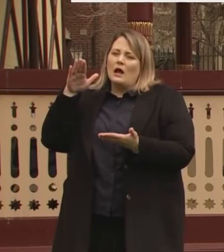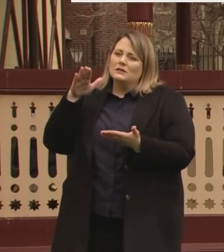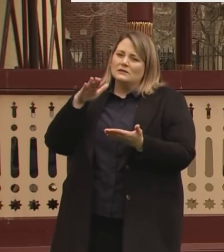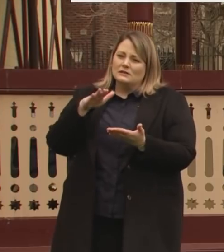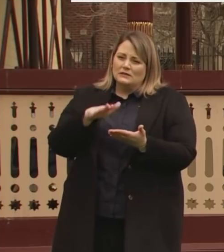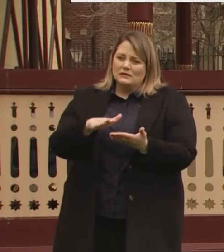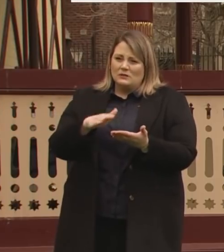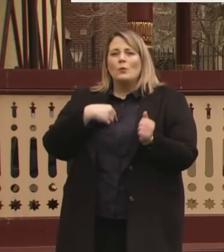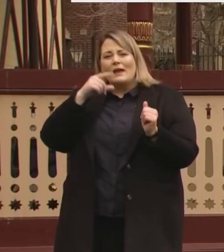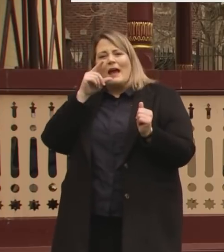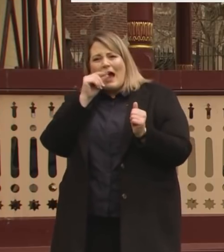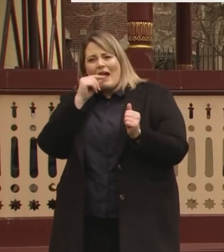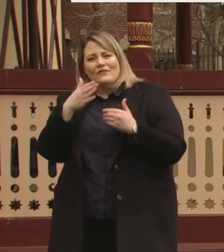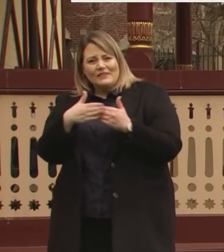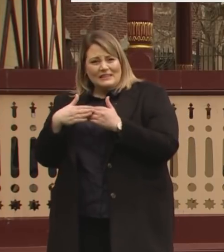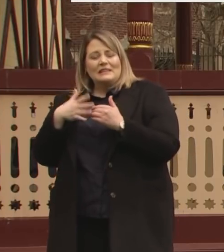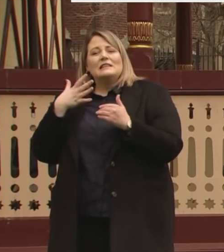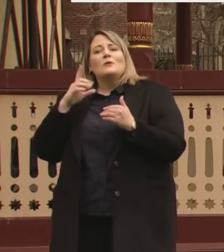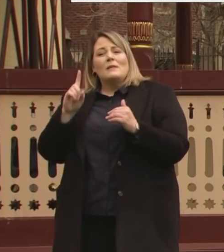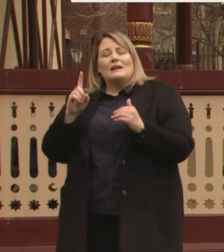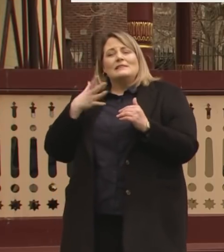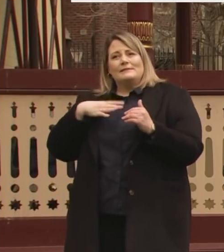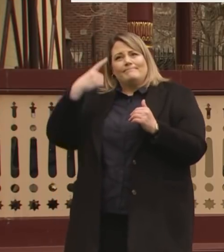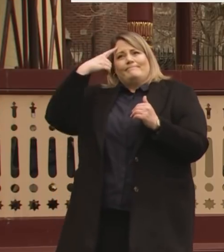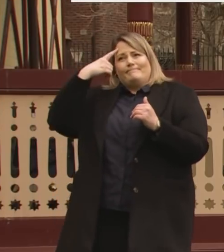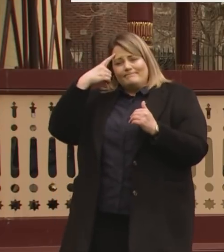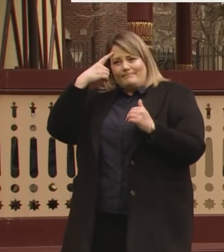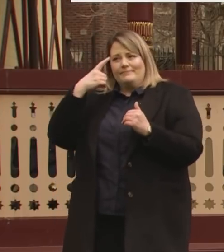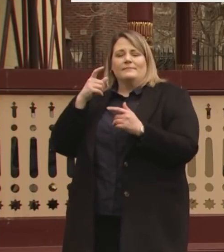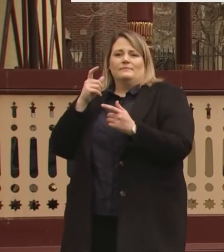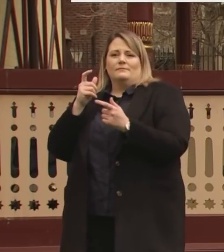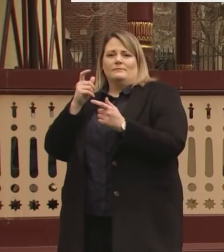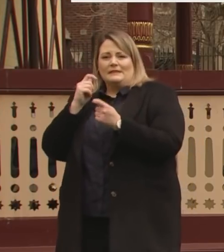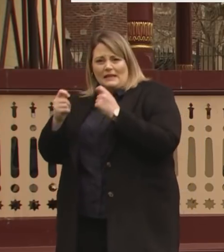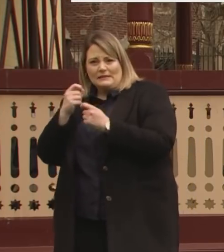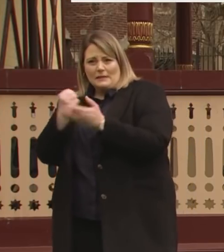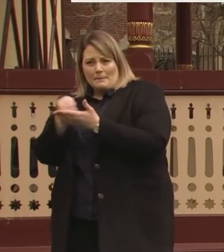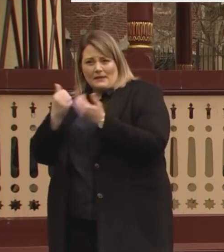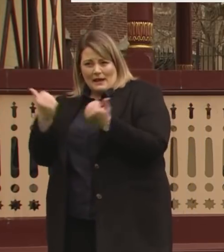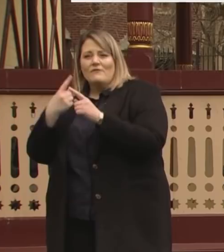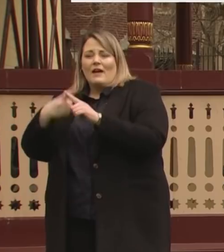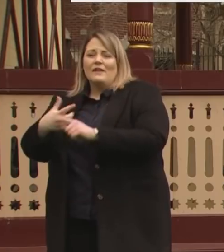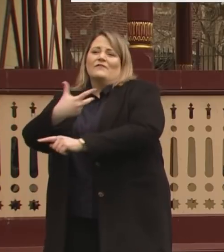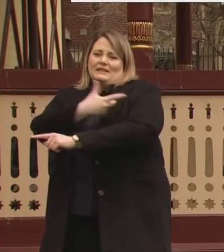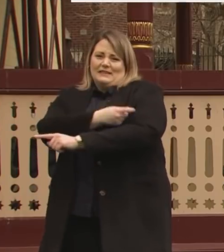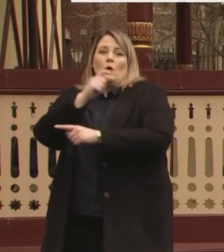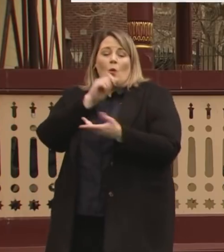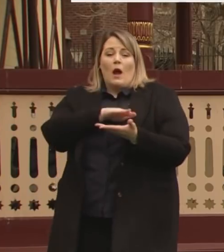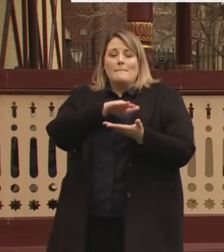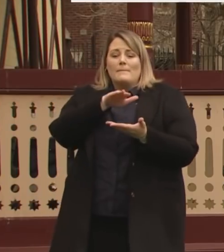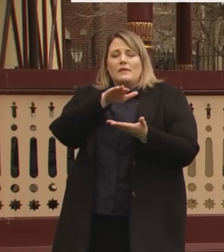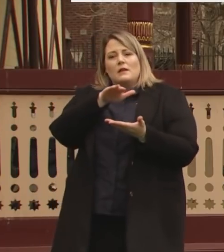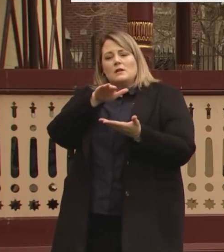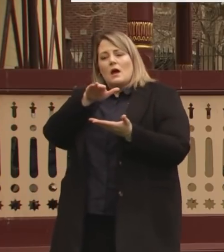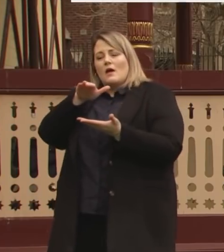it'll plateau at a time when we've got sufficient vaccination coverage to drive those numbers down. And in the meantime, everything that you